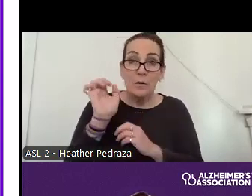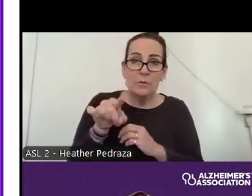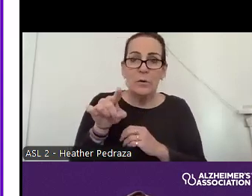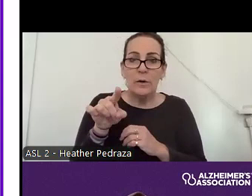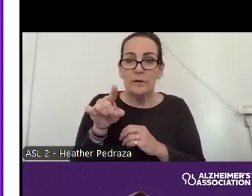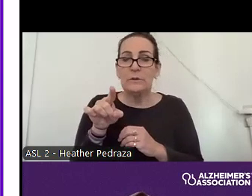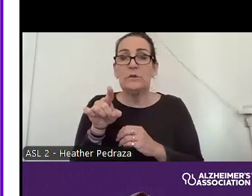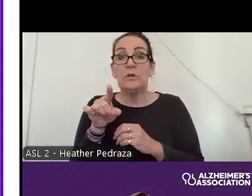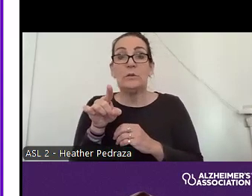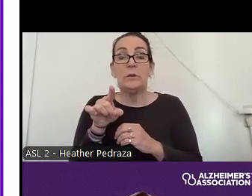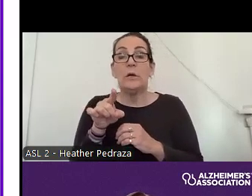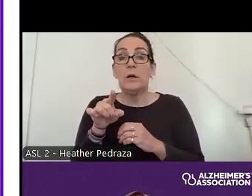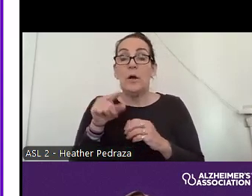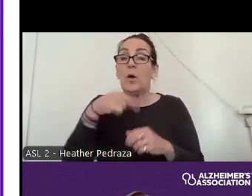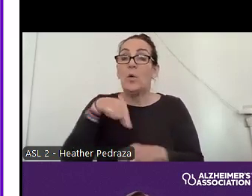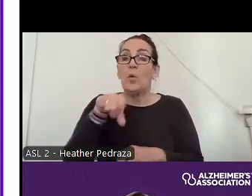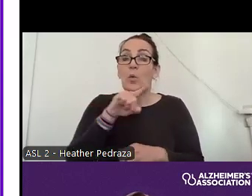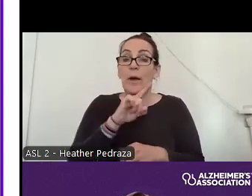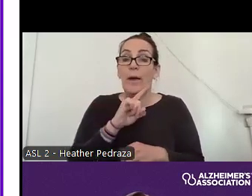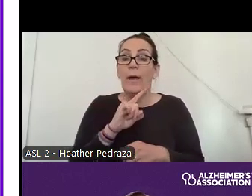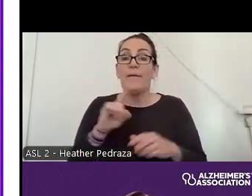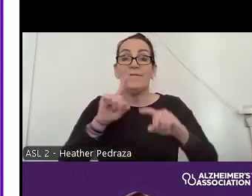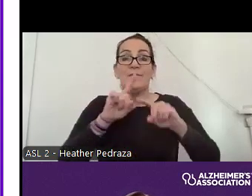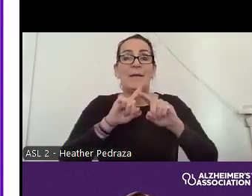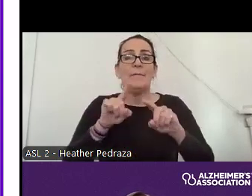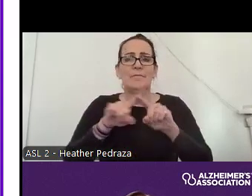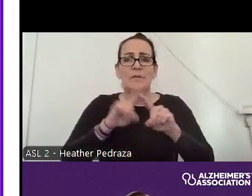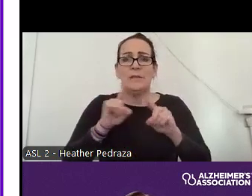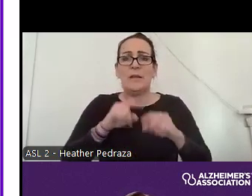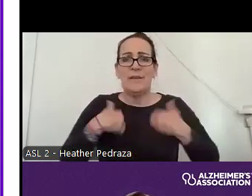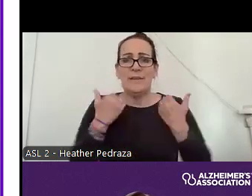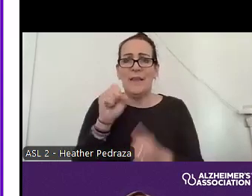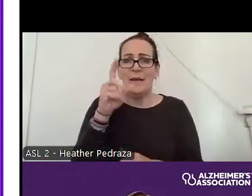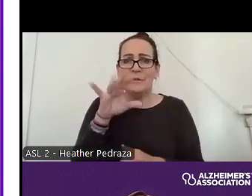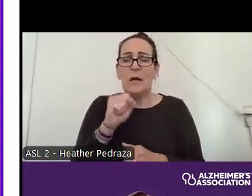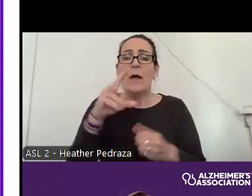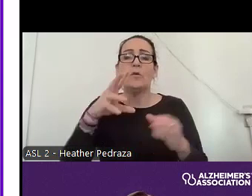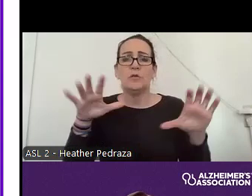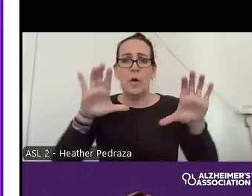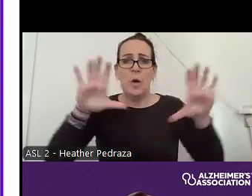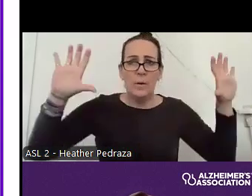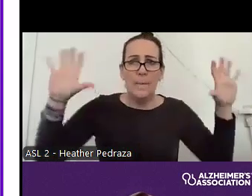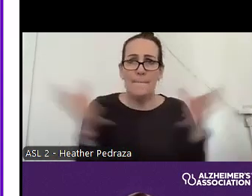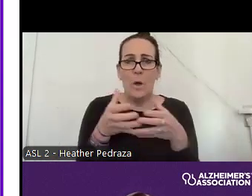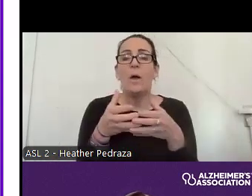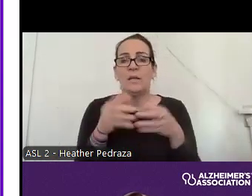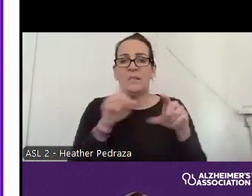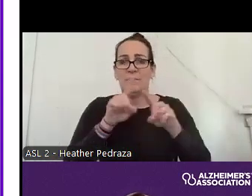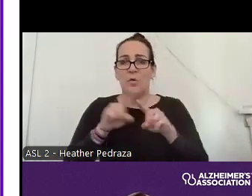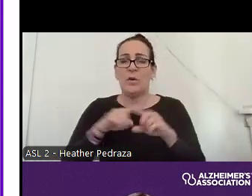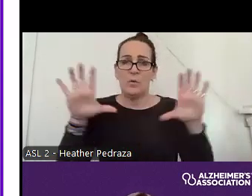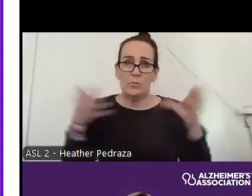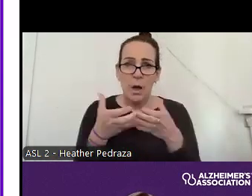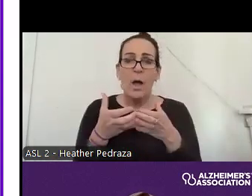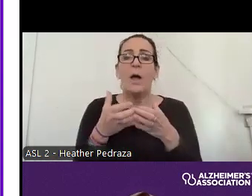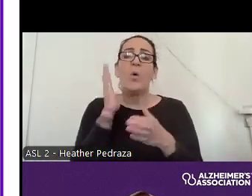by combining multiple lifestyle interventions in one study, would that help